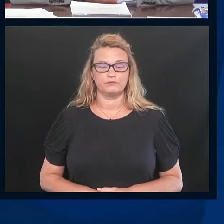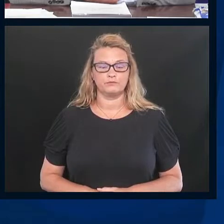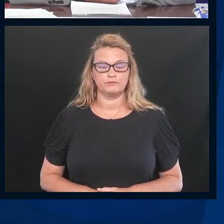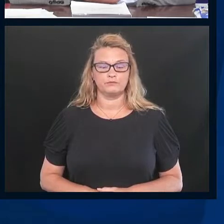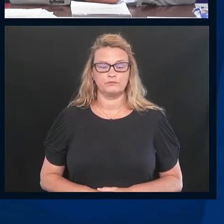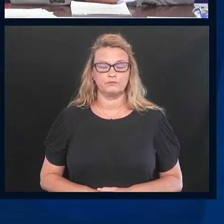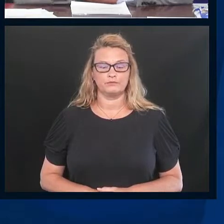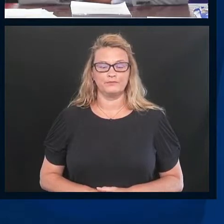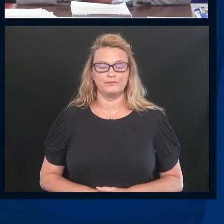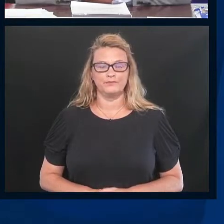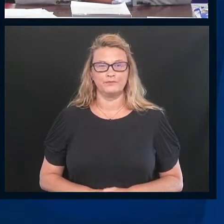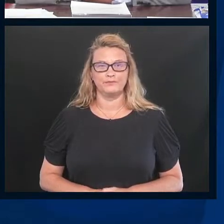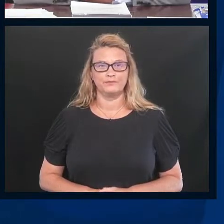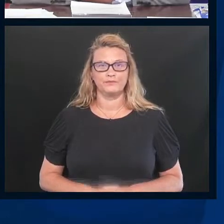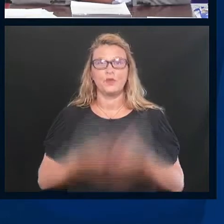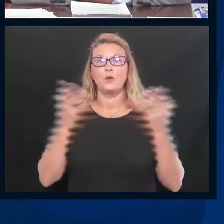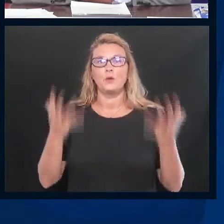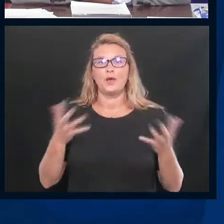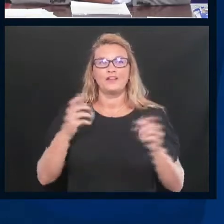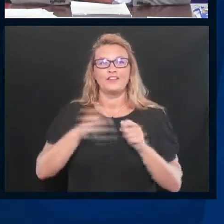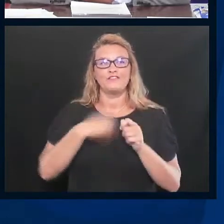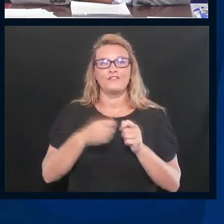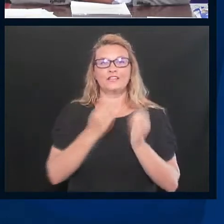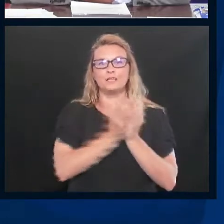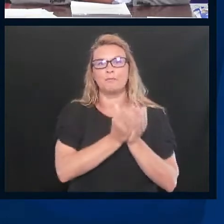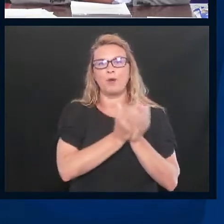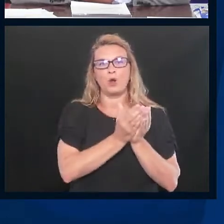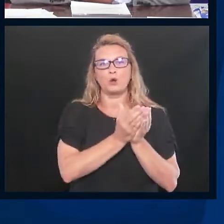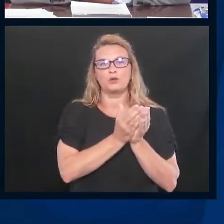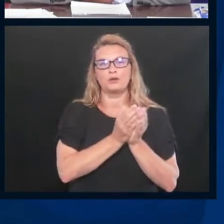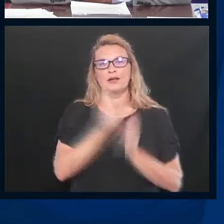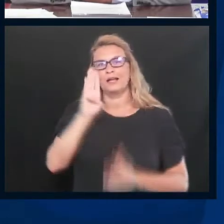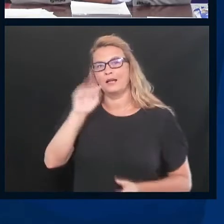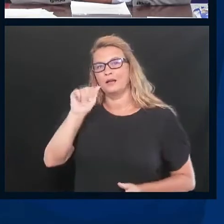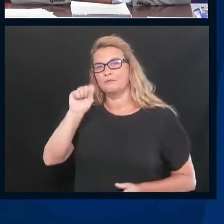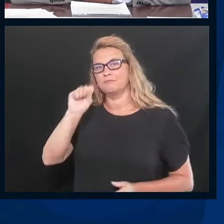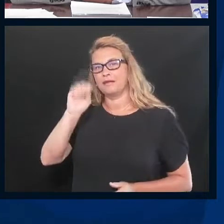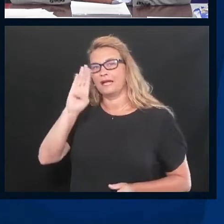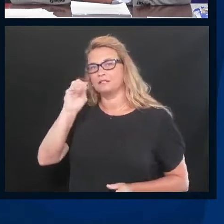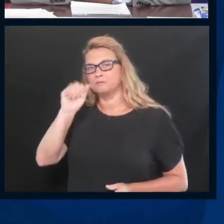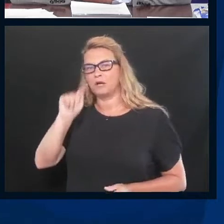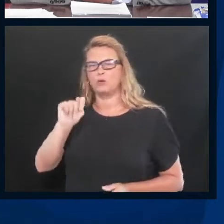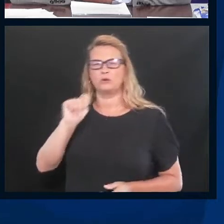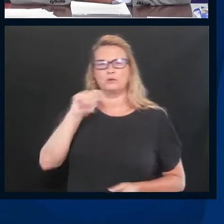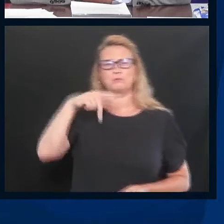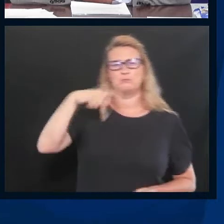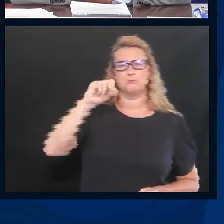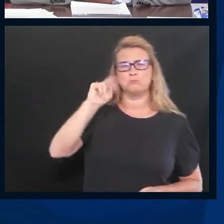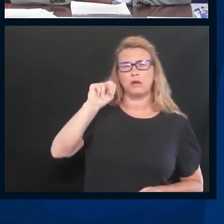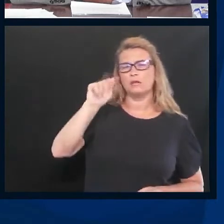well, you know, the fishing boat is going to be either a bass boat or a pontoon boat,